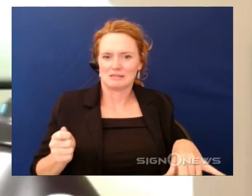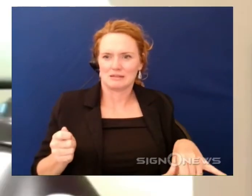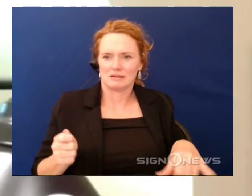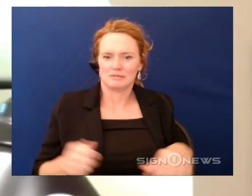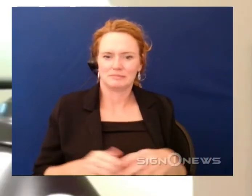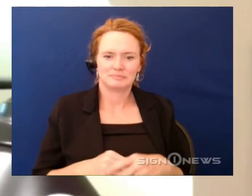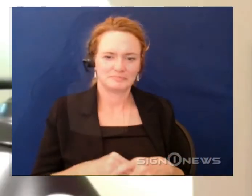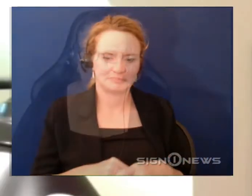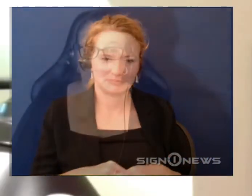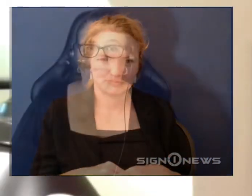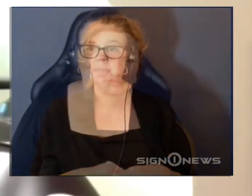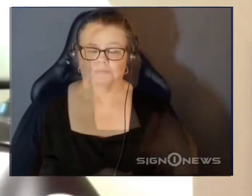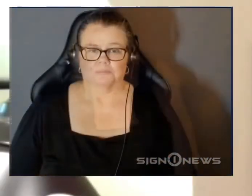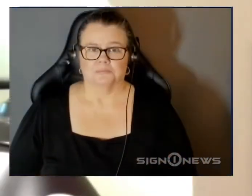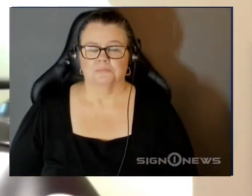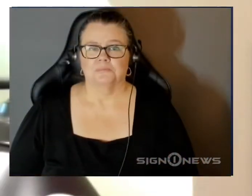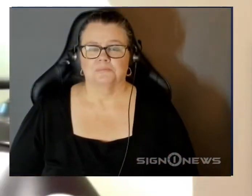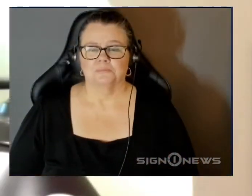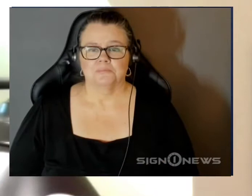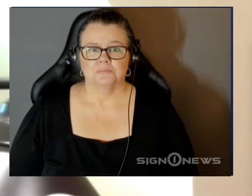Thanks, Tim.